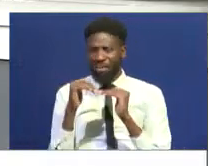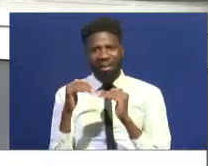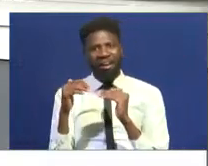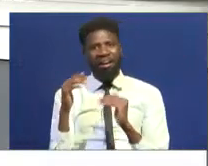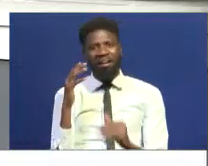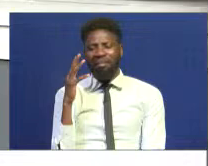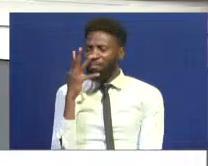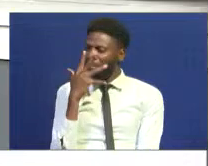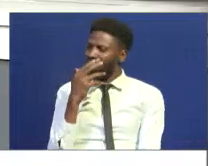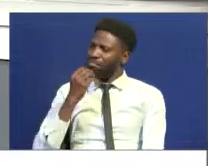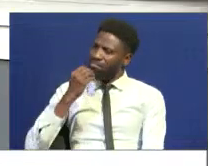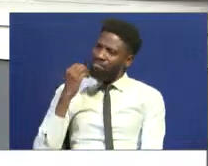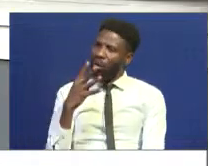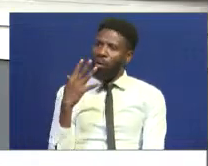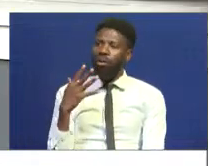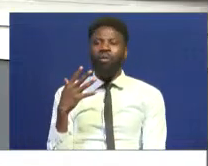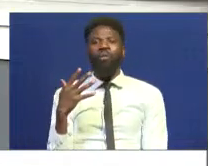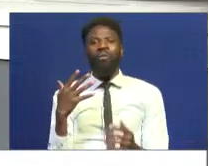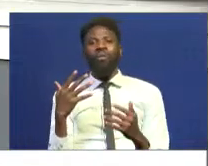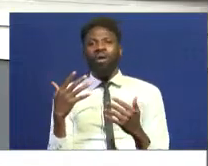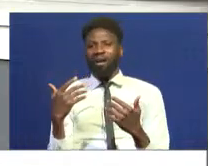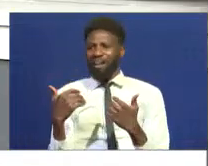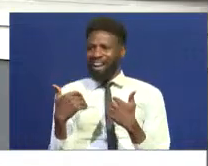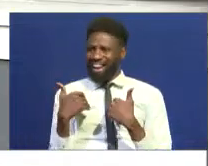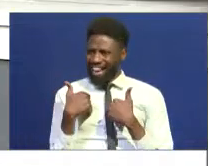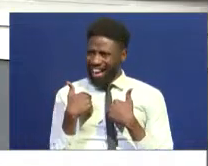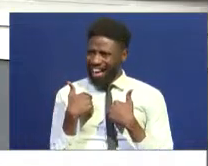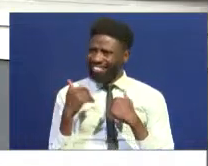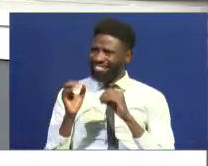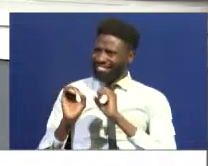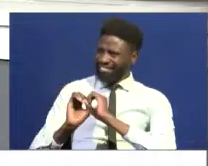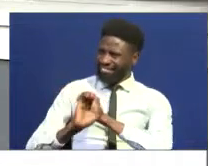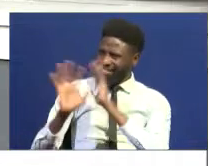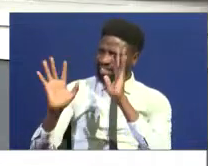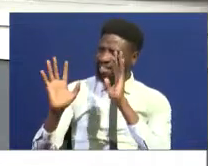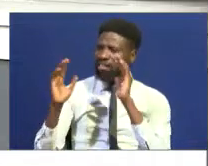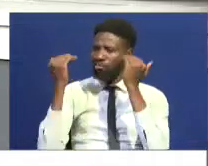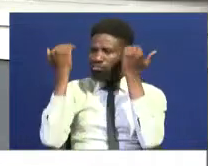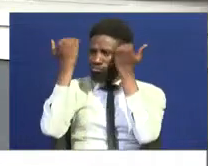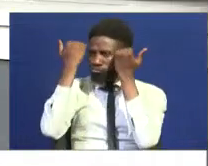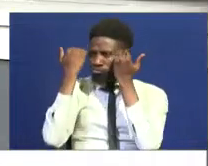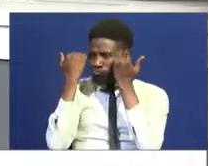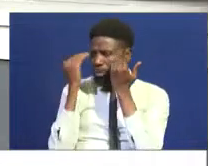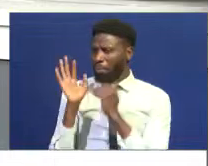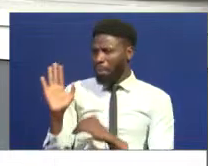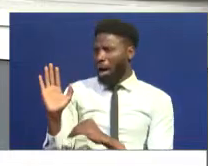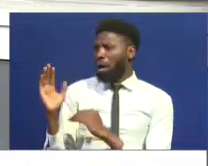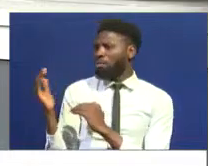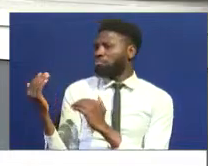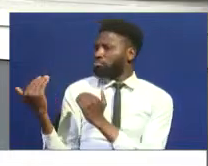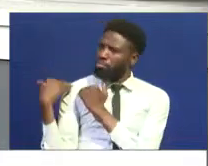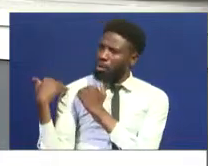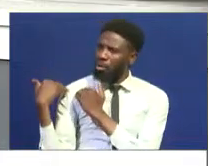whereby there is clear roles of the judiciary, the executive, and of course